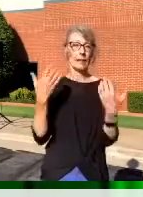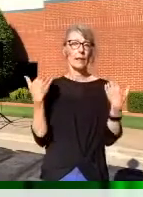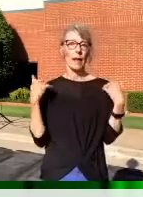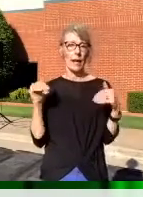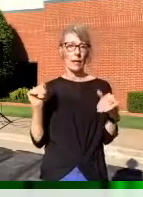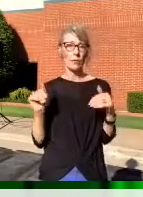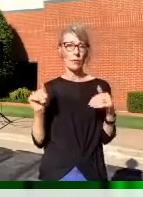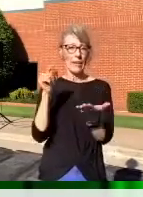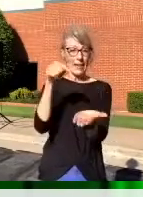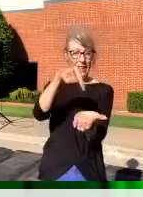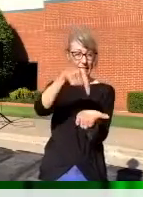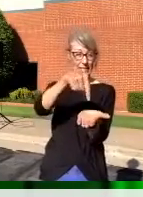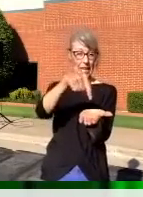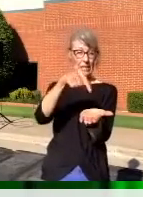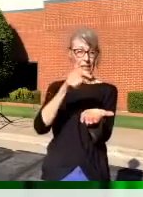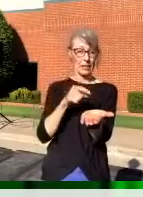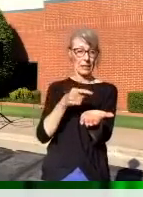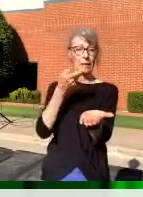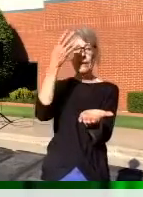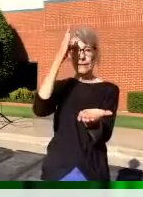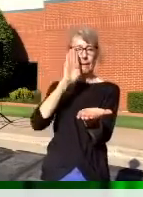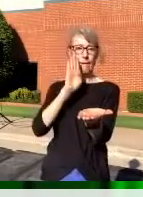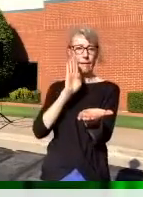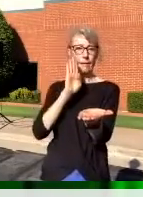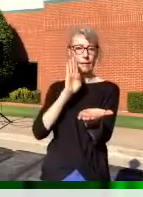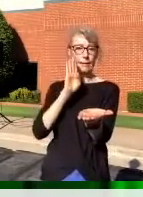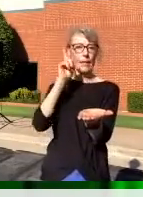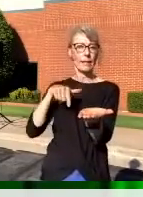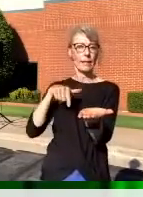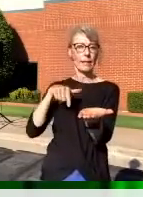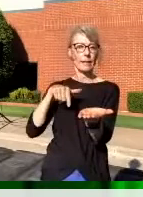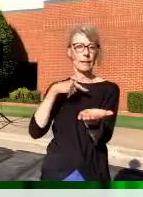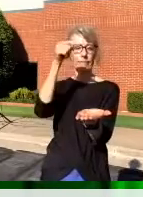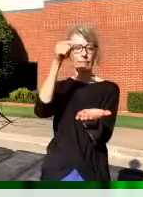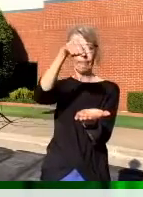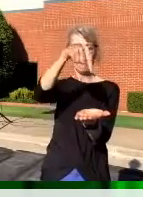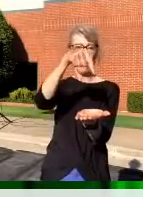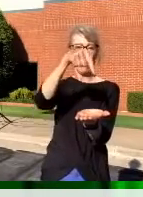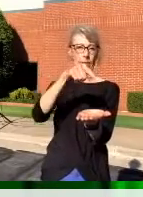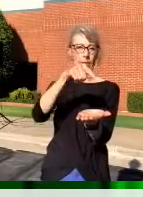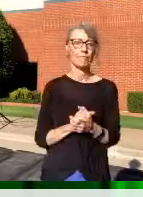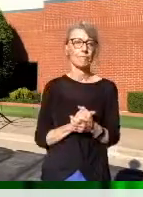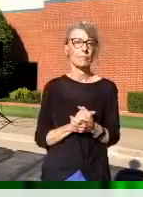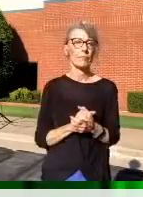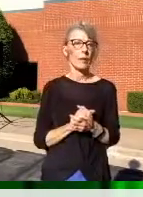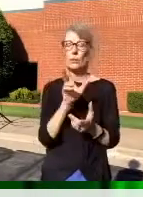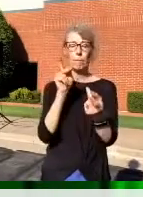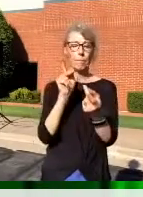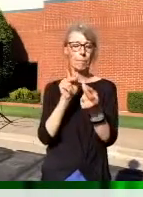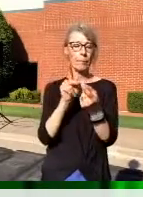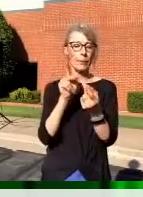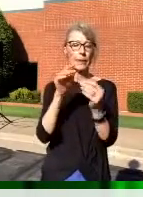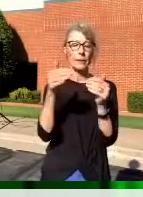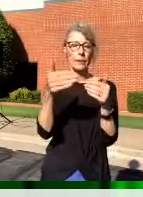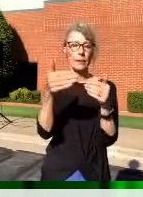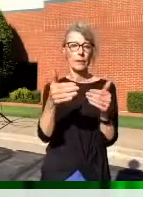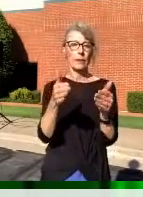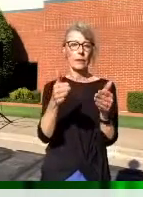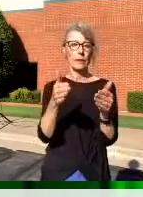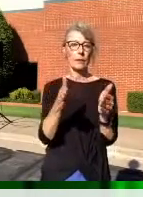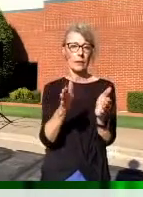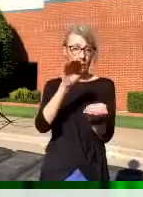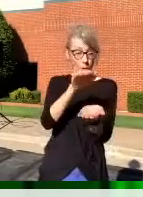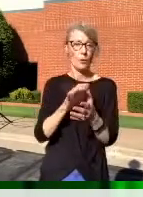God dwelt. So in this perfect cube room, you don't have the image of God. You don't have just the people